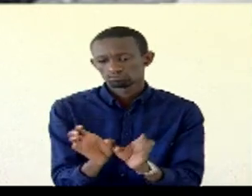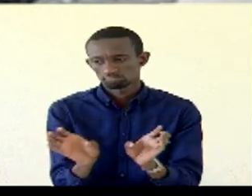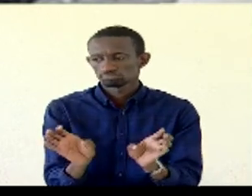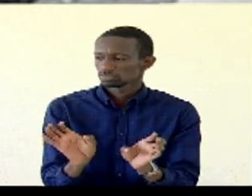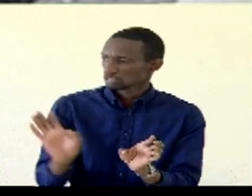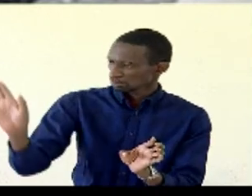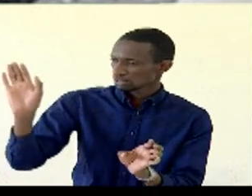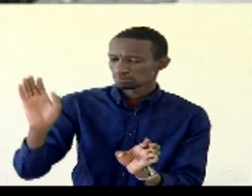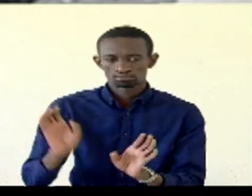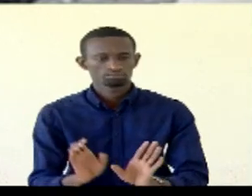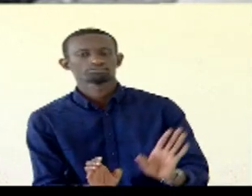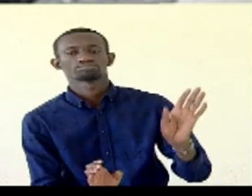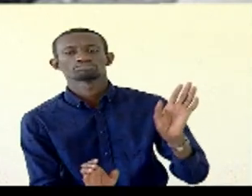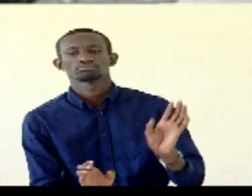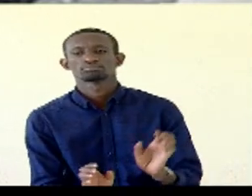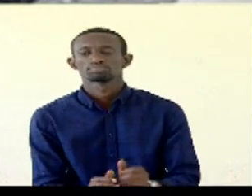nibjanji.